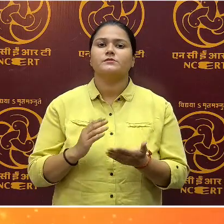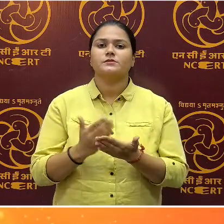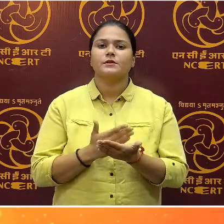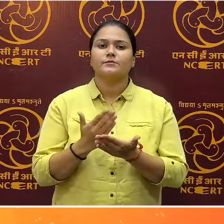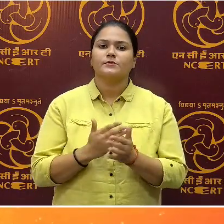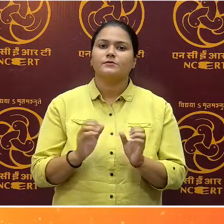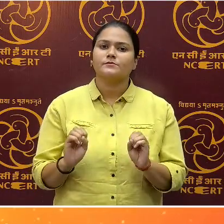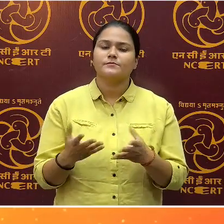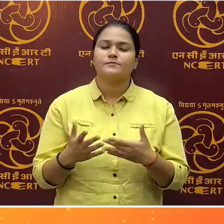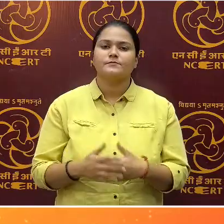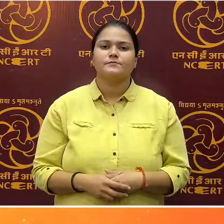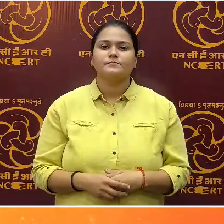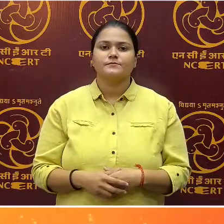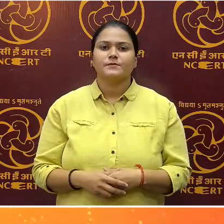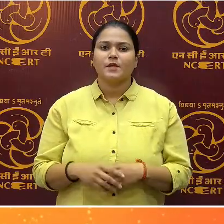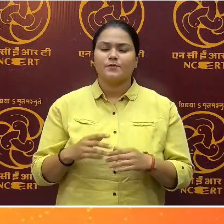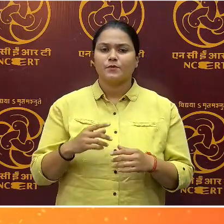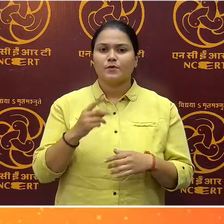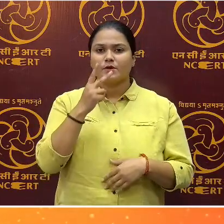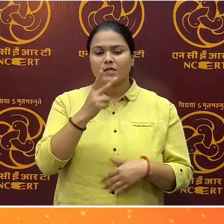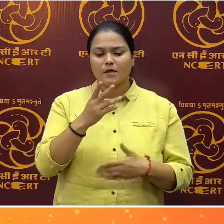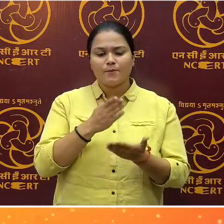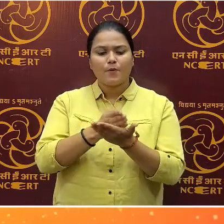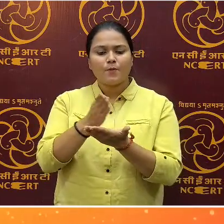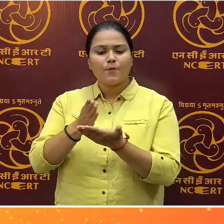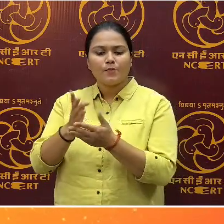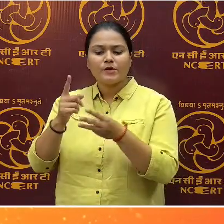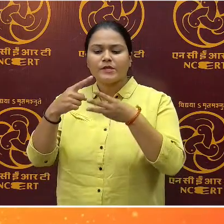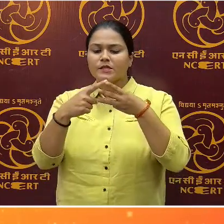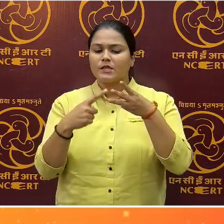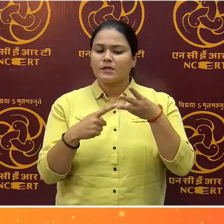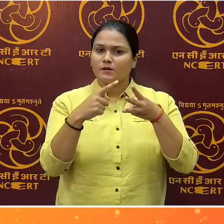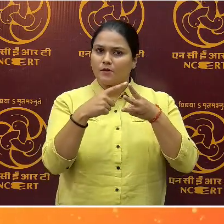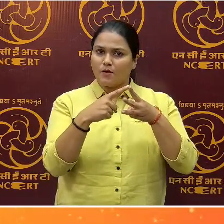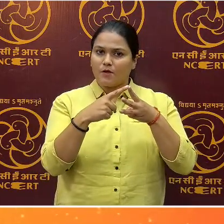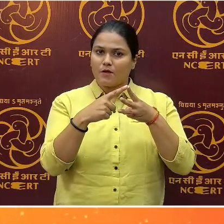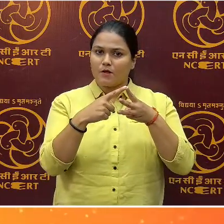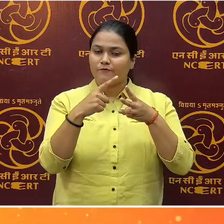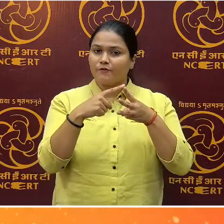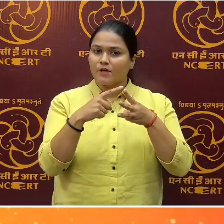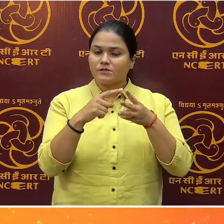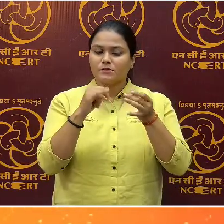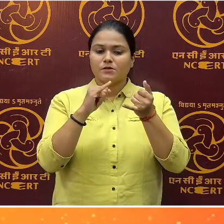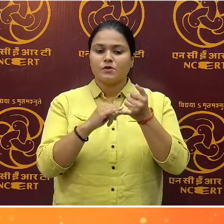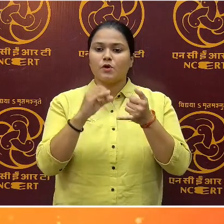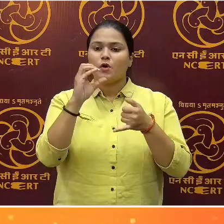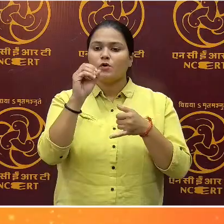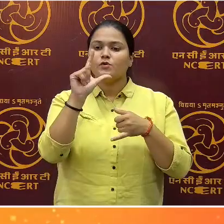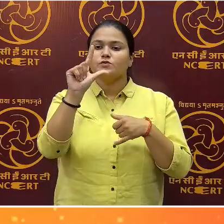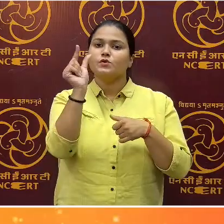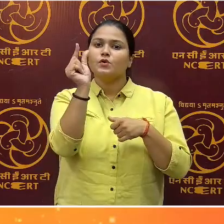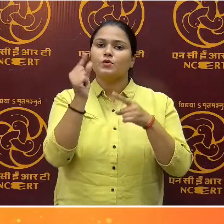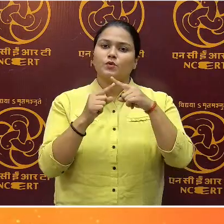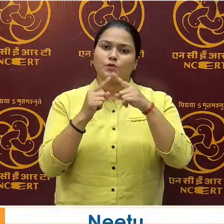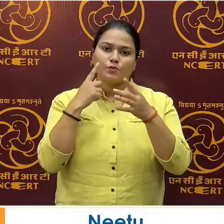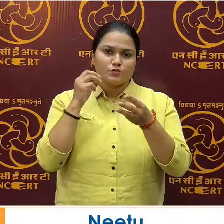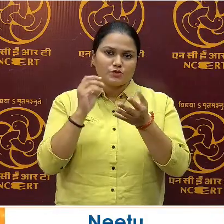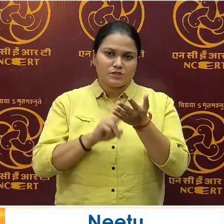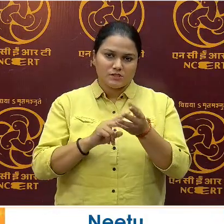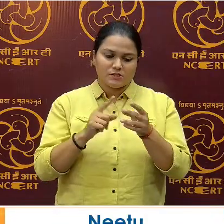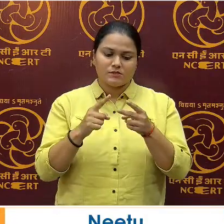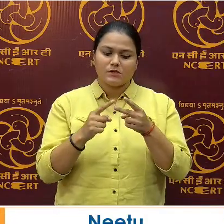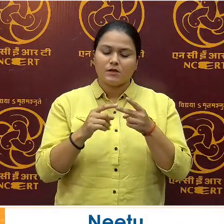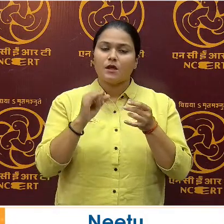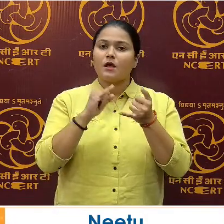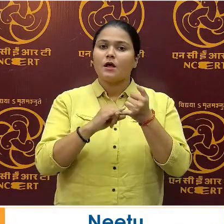as we have these terms, solute, solvent and solution, right? So these are what? These are the three key players when